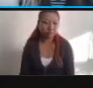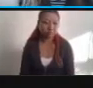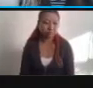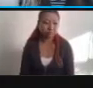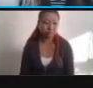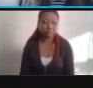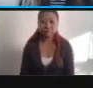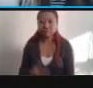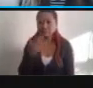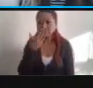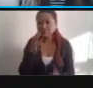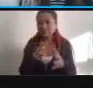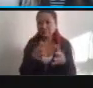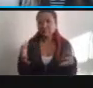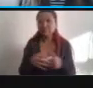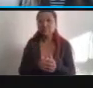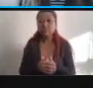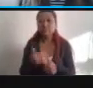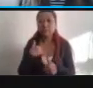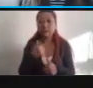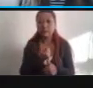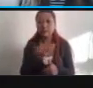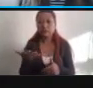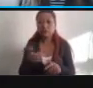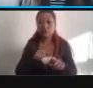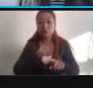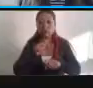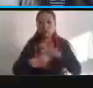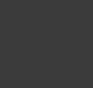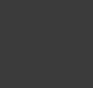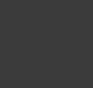Thank you very much. There are a number of questions